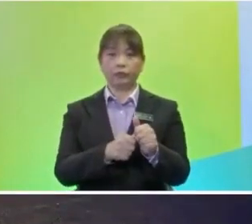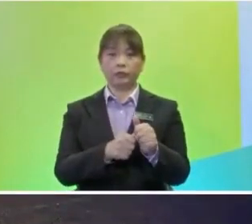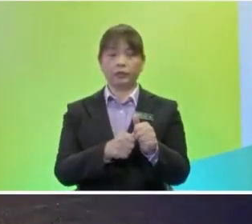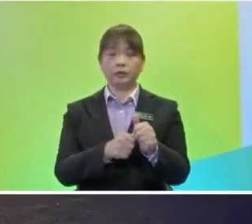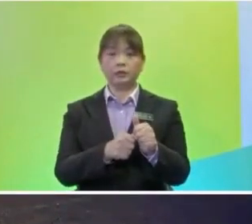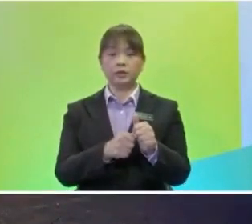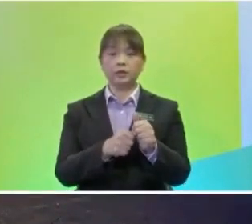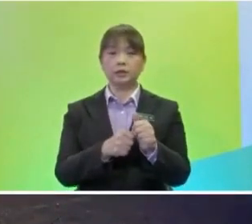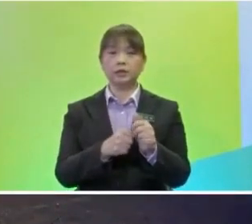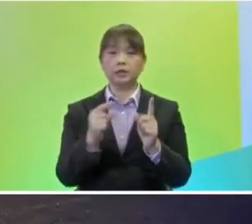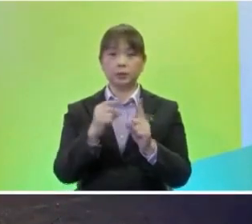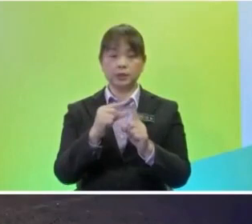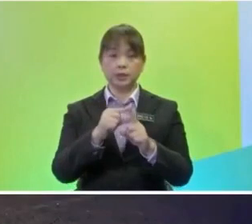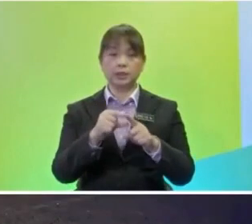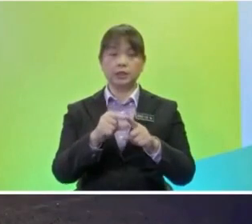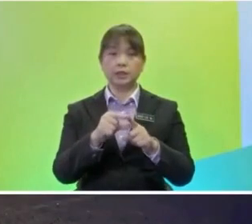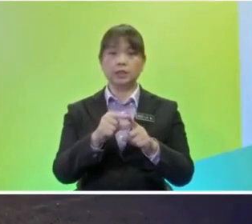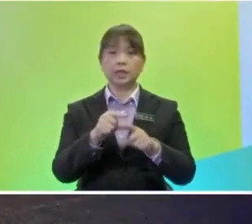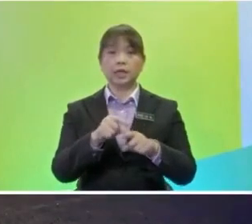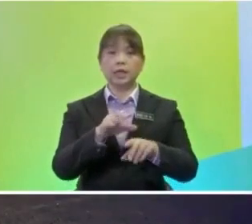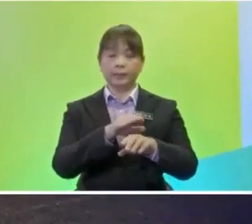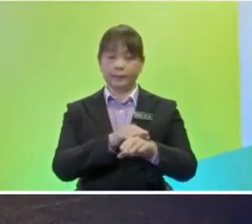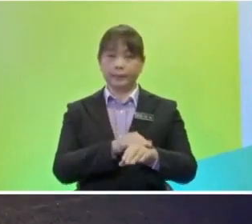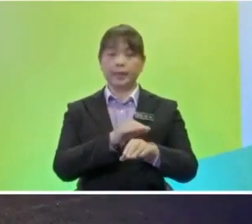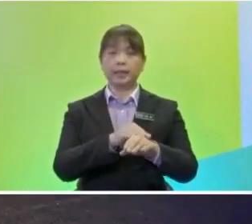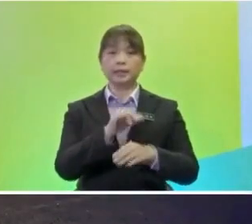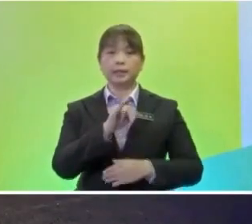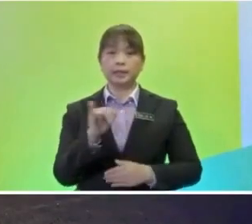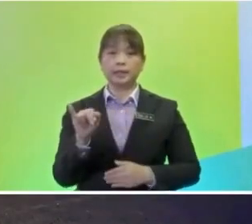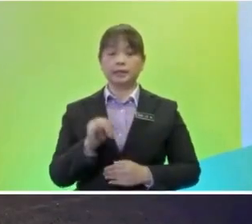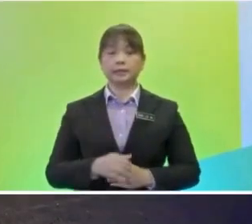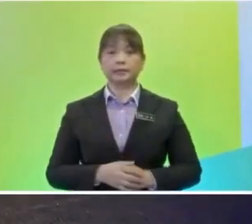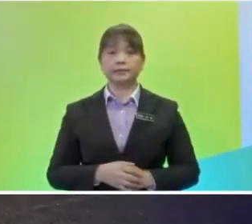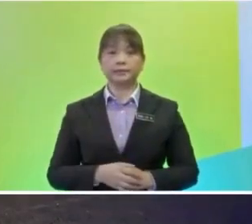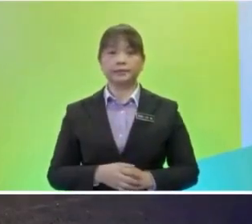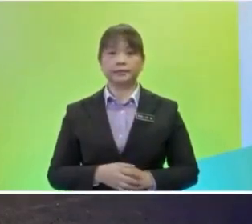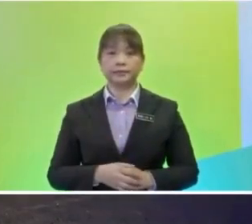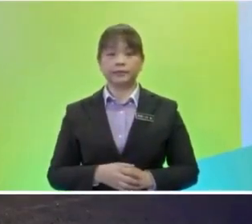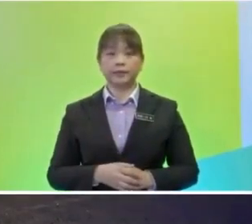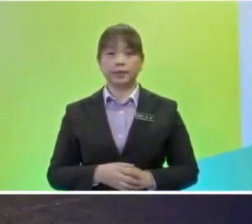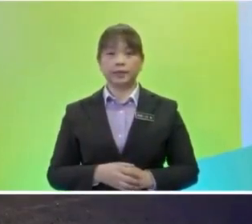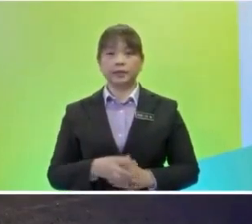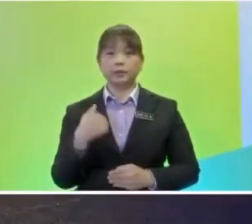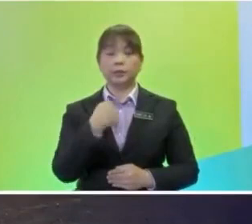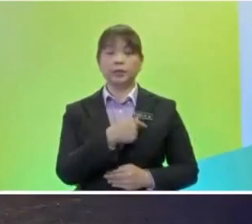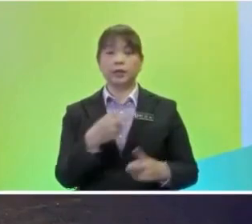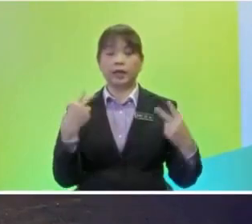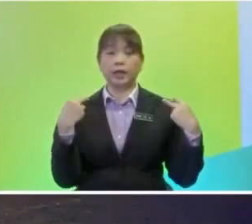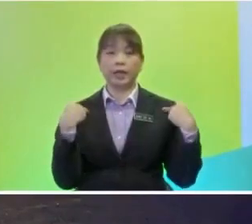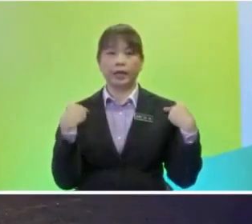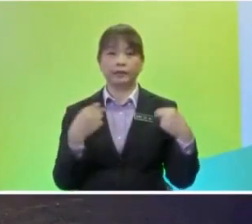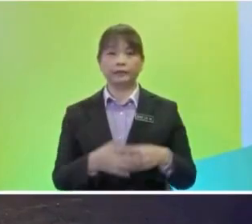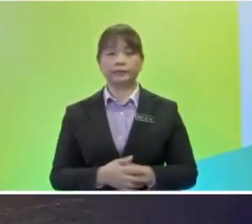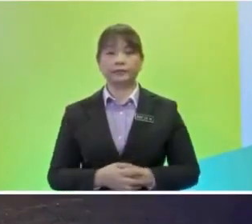Yes. Okay. Because it's in the past tense, because it happened already in 2019. Right. Okay. And then we have the third